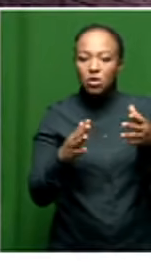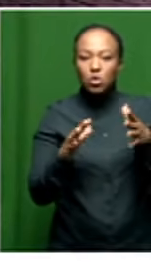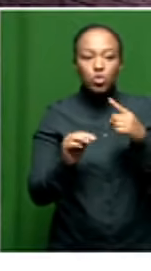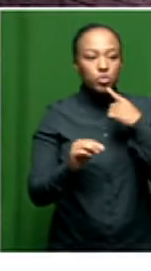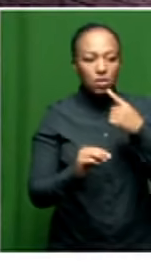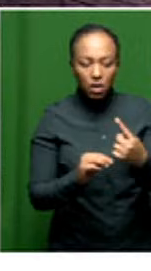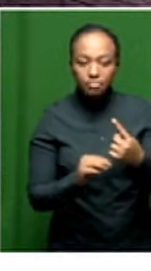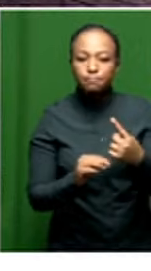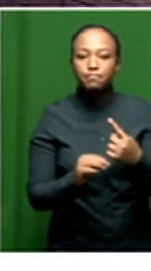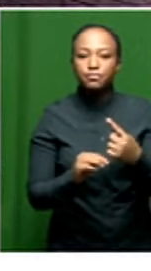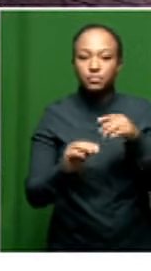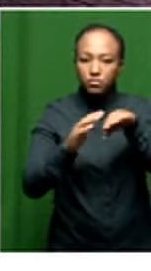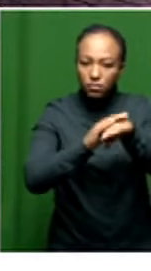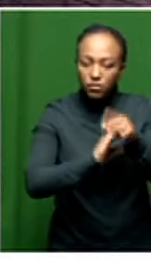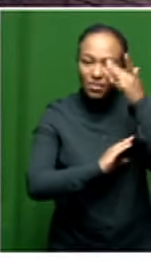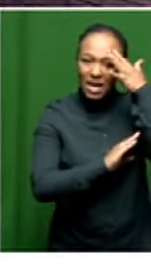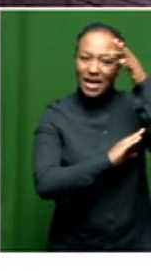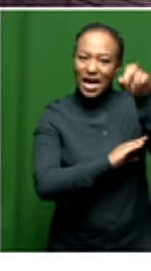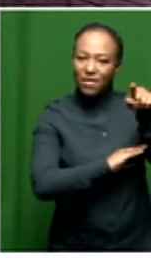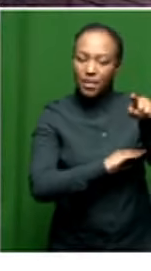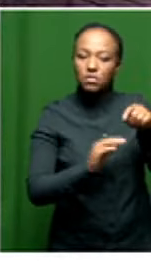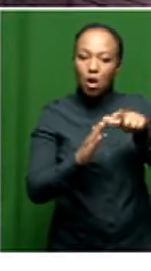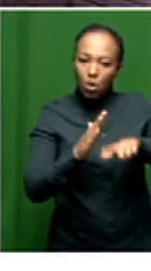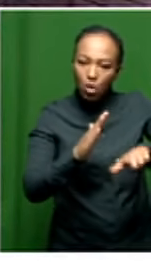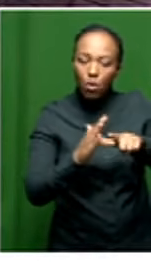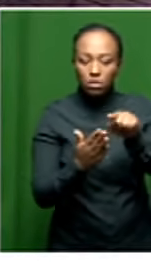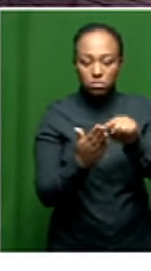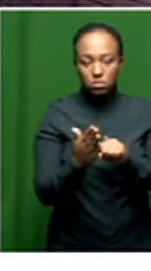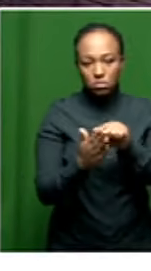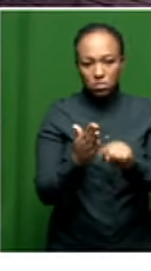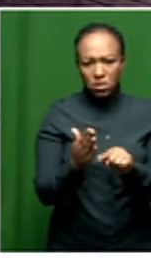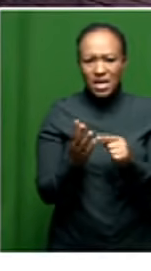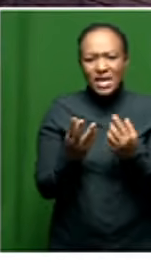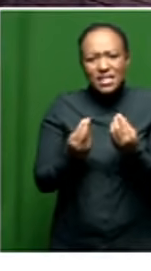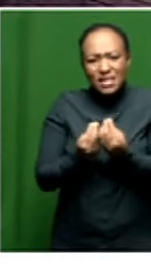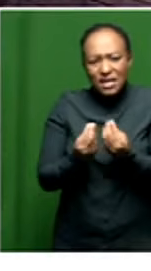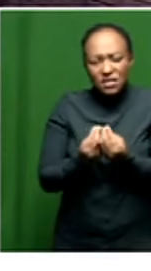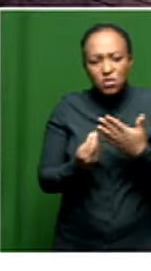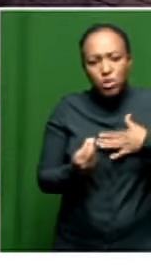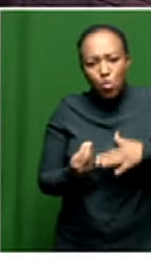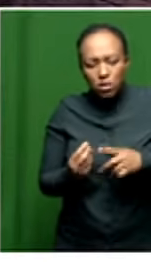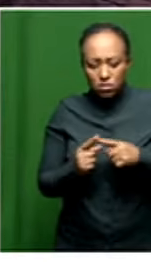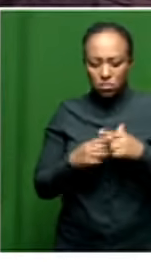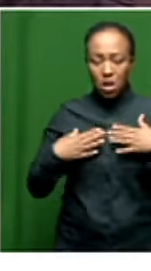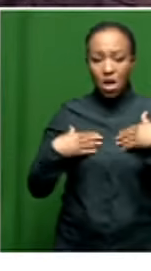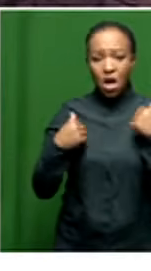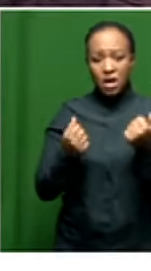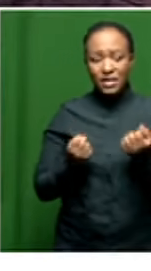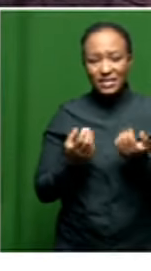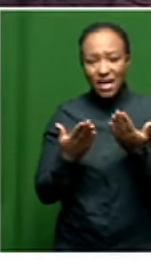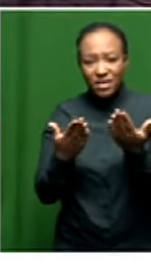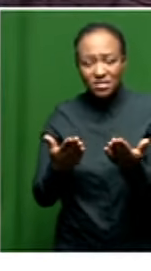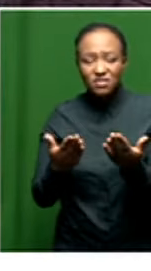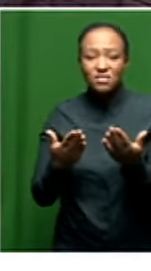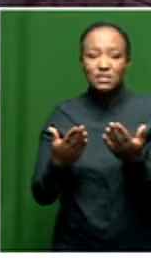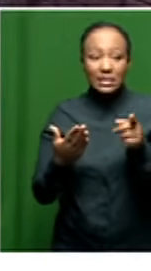going into local government elections, these are the things that you're wanting, is health services. You're wanting these services to be